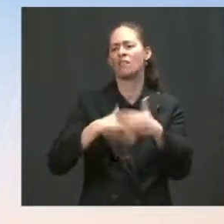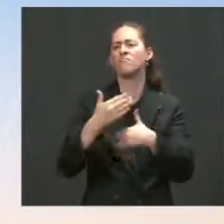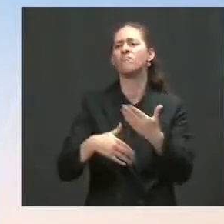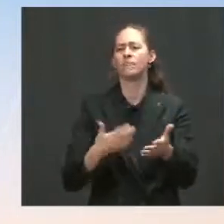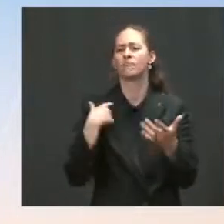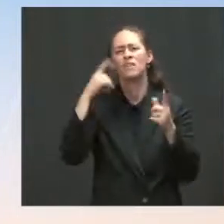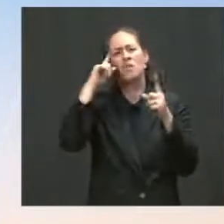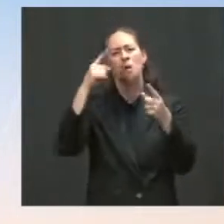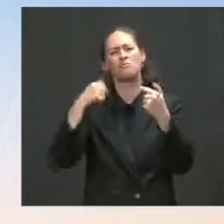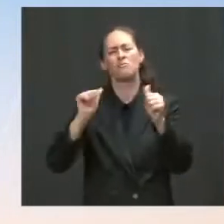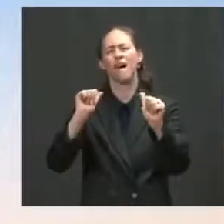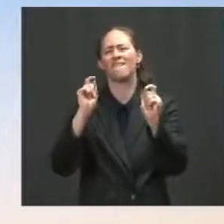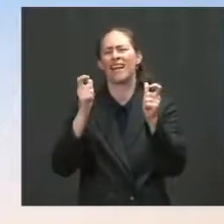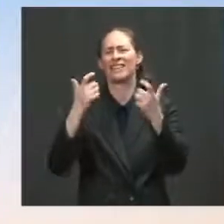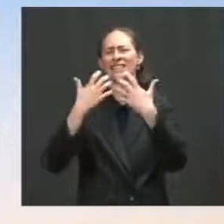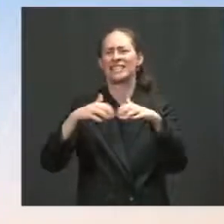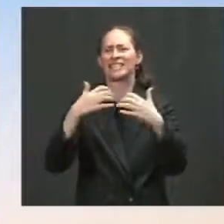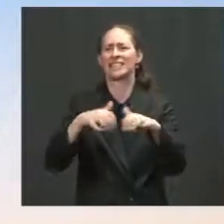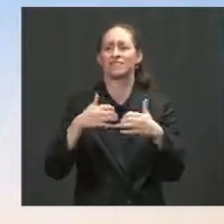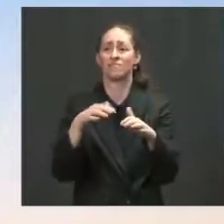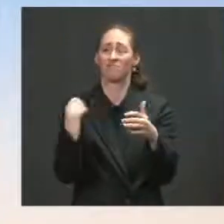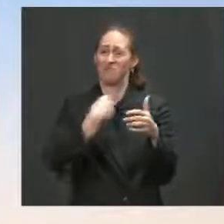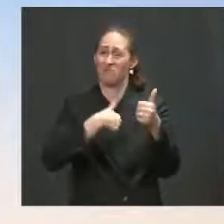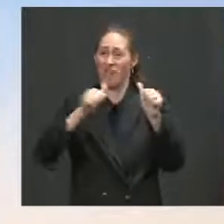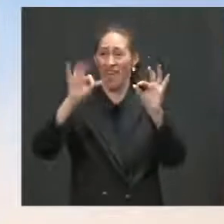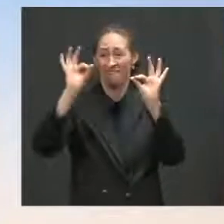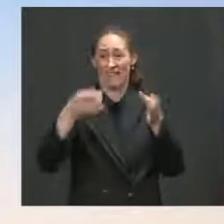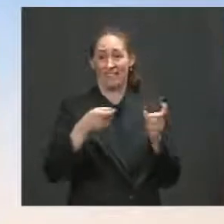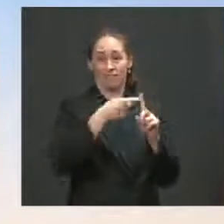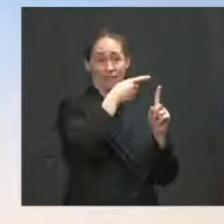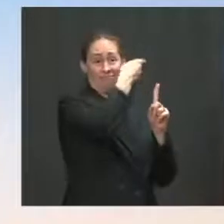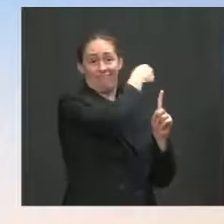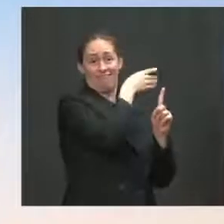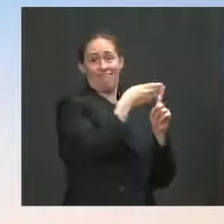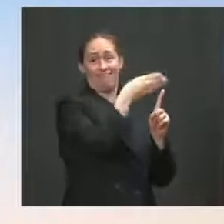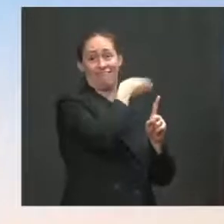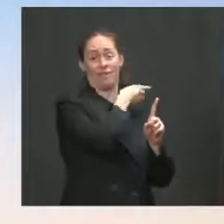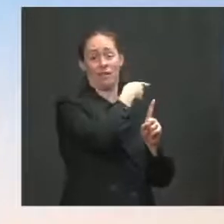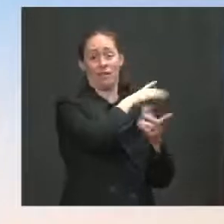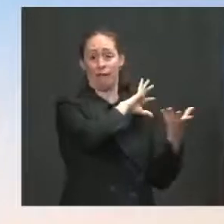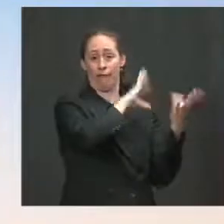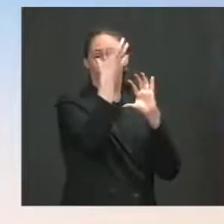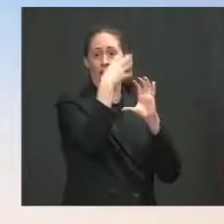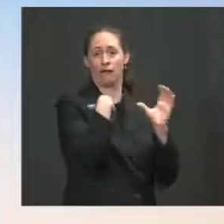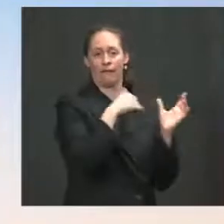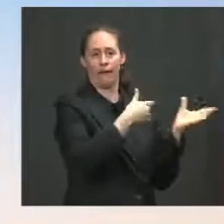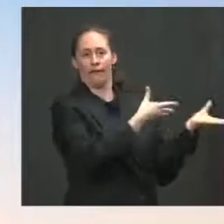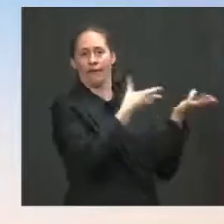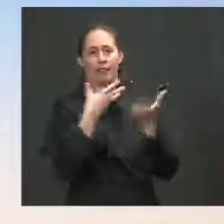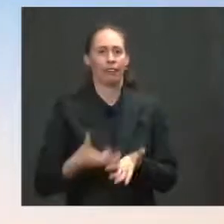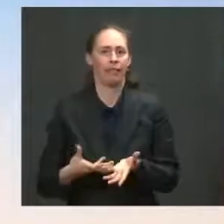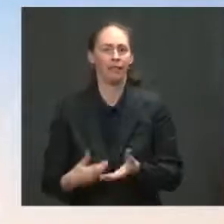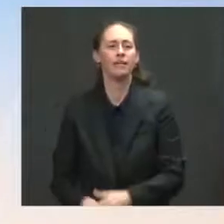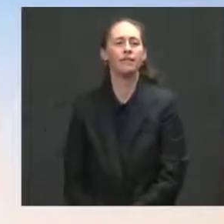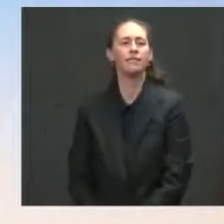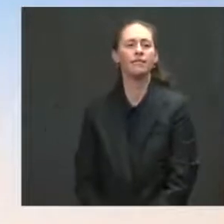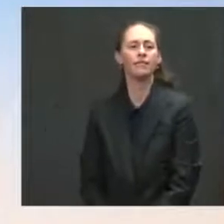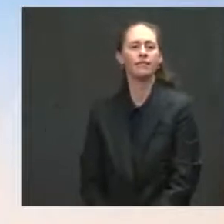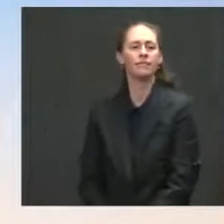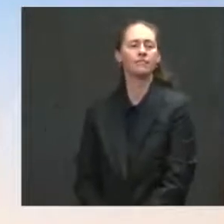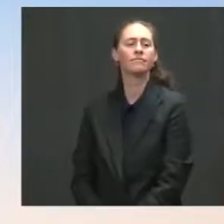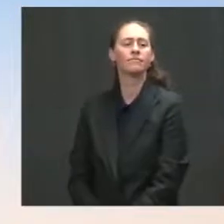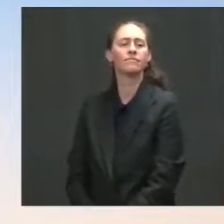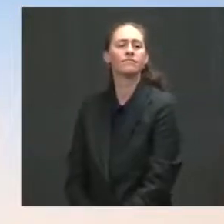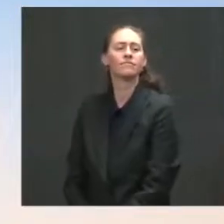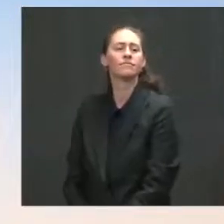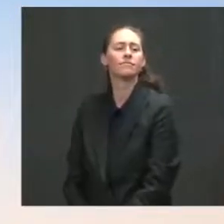broken when we took office. So the message to migrants is the same, even though they are coming at 21-year high, 210,000 encounters at